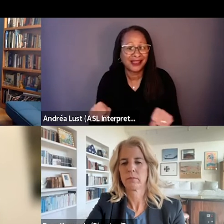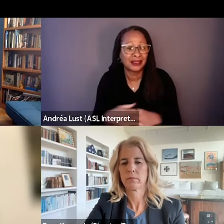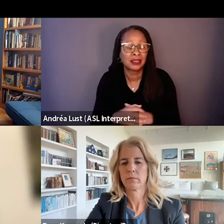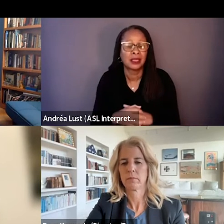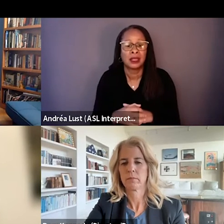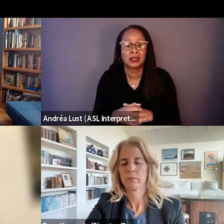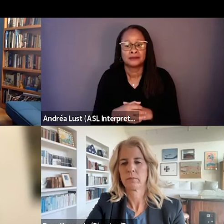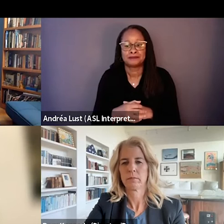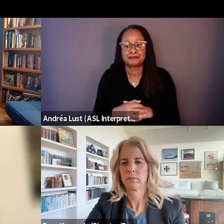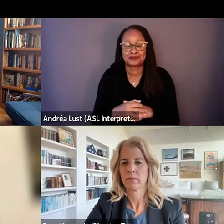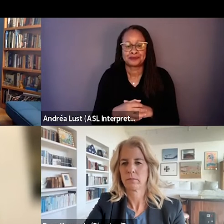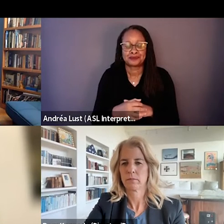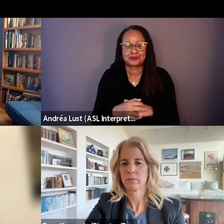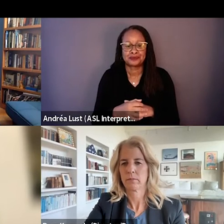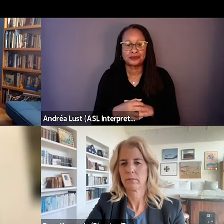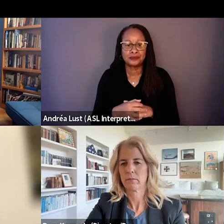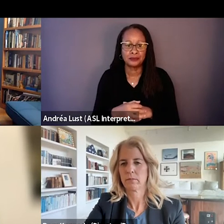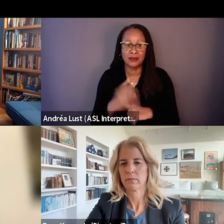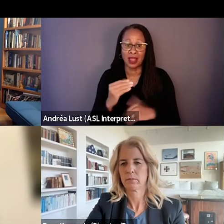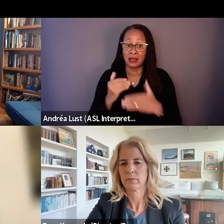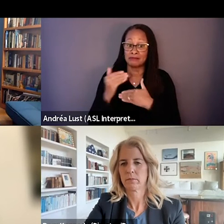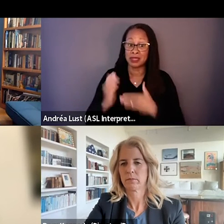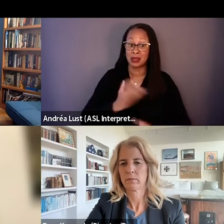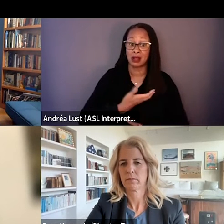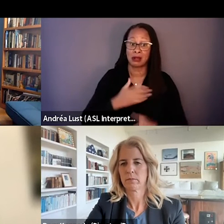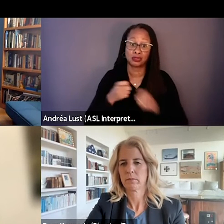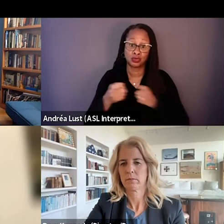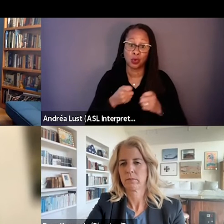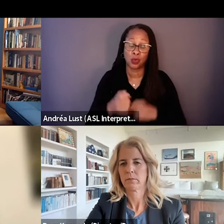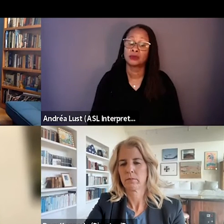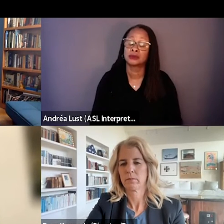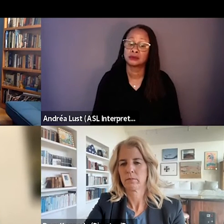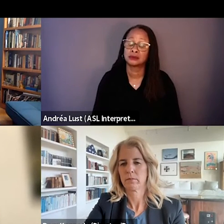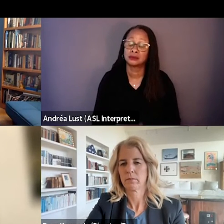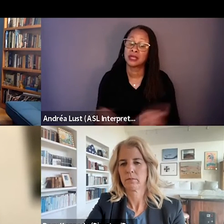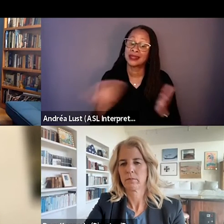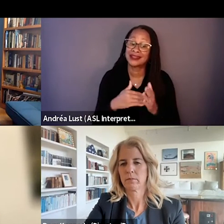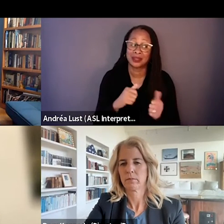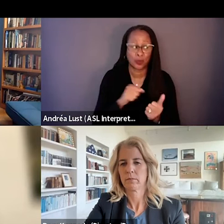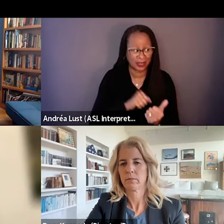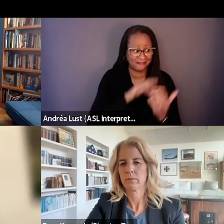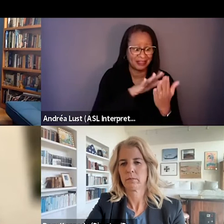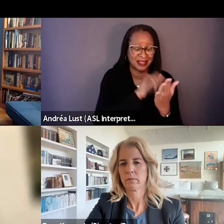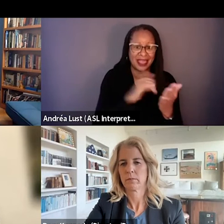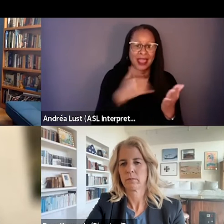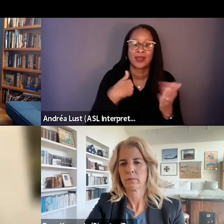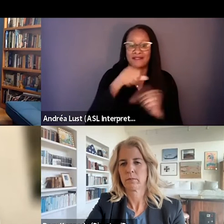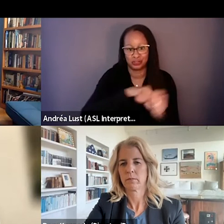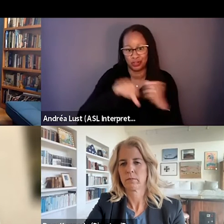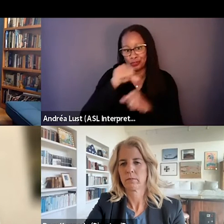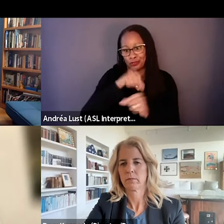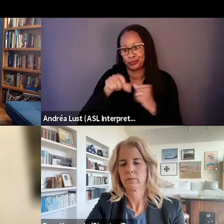always indifferent and not, you know, and beyond our control. And up against that or in the face of that, we have each other.